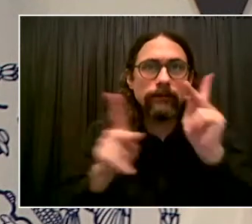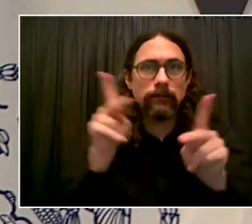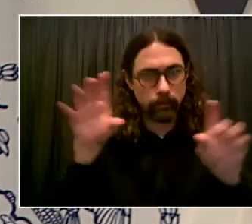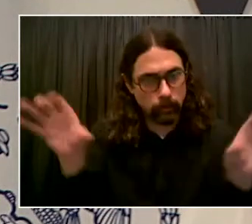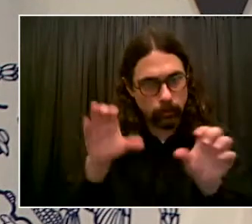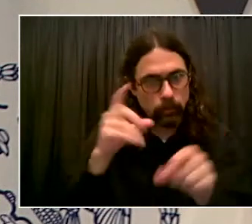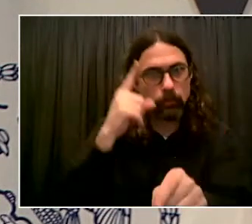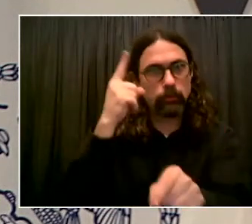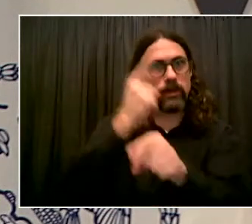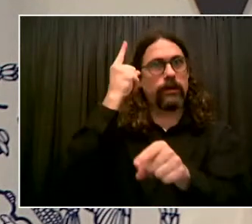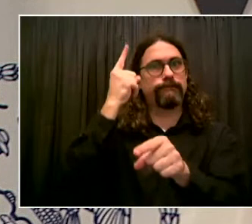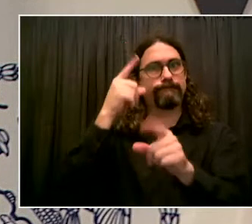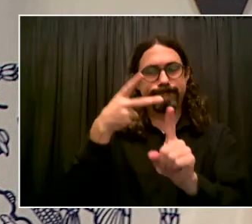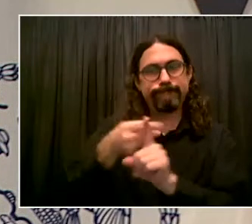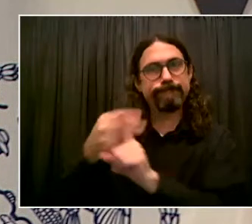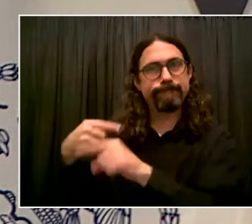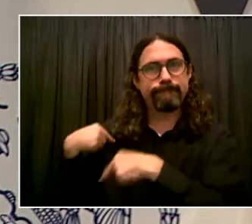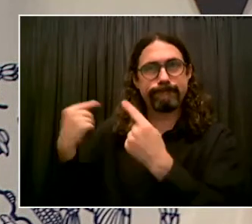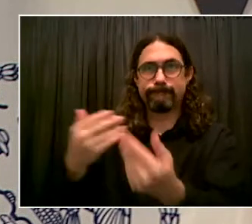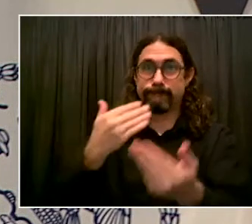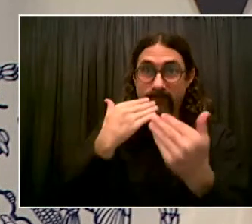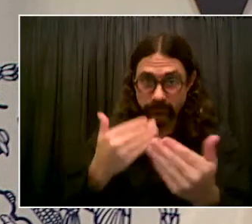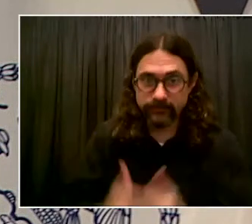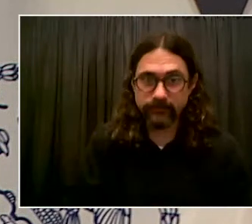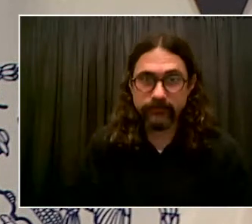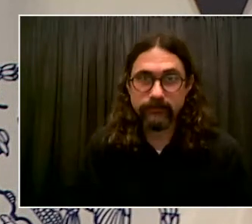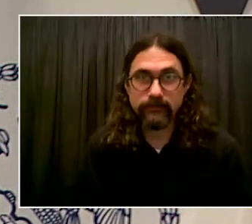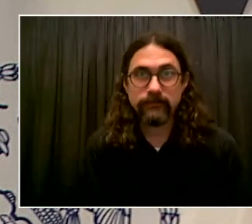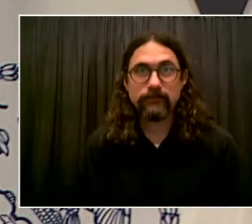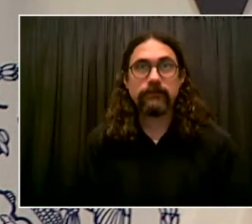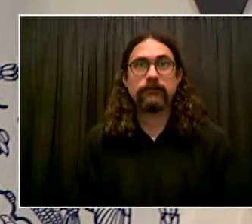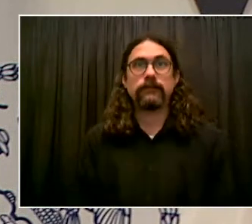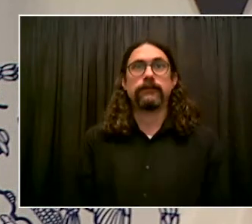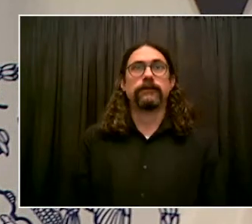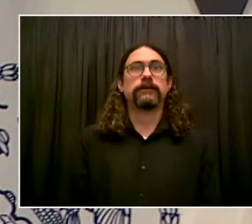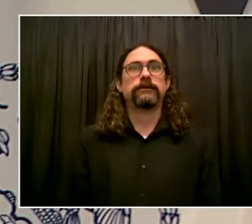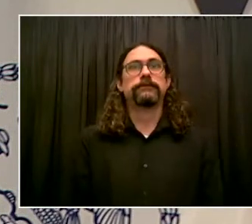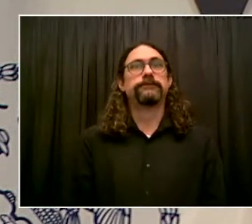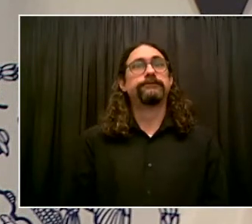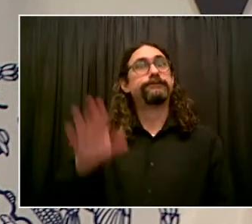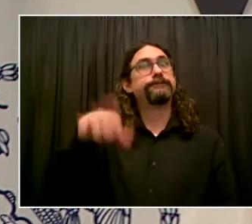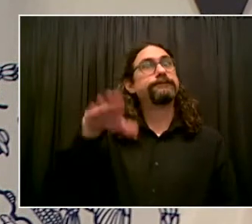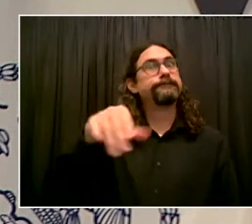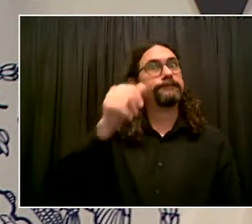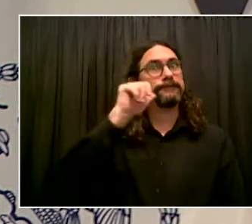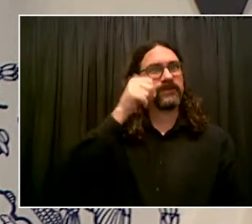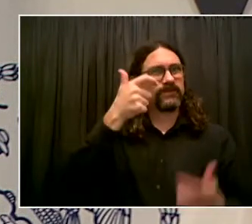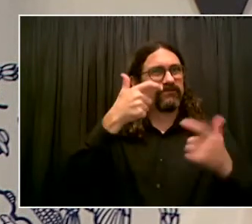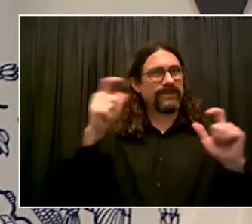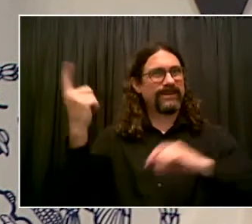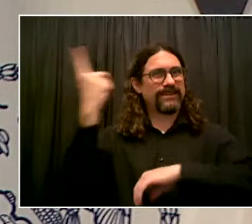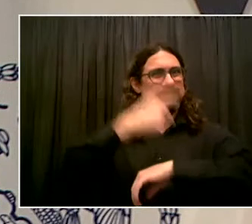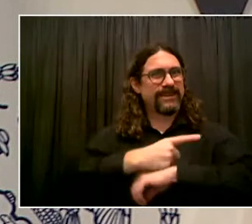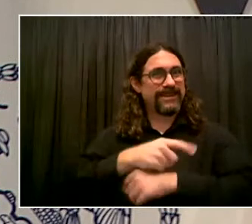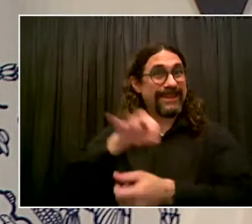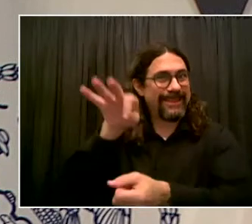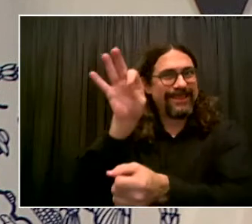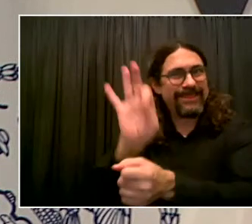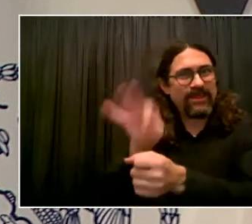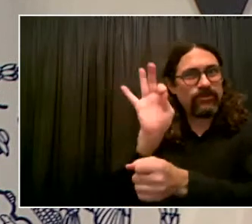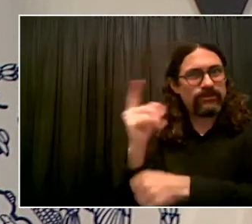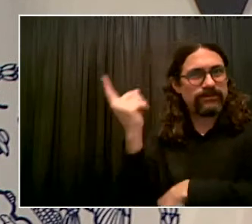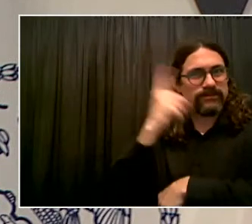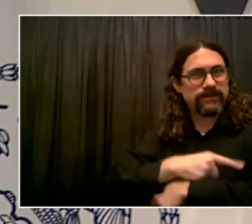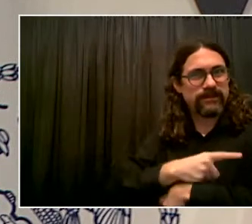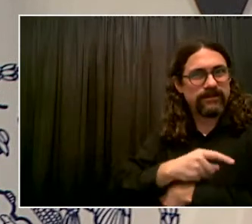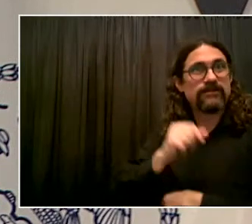folks there who are about to be up for office tomorrow. We know tomorrow's a big day, Election Day. It will decide so much of the future of